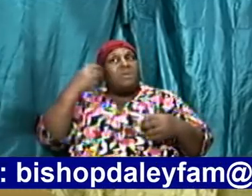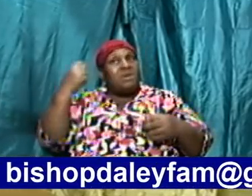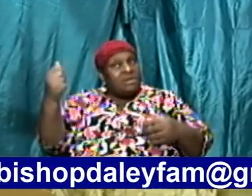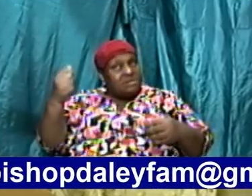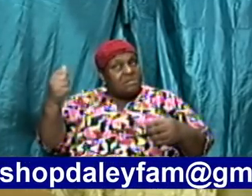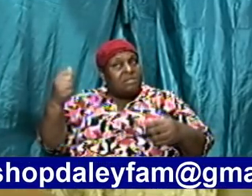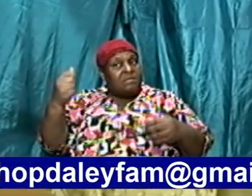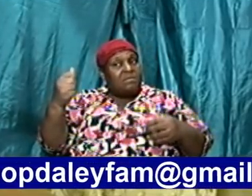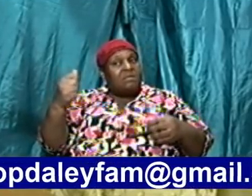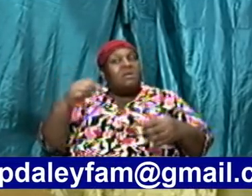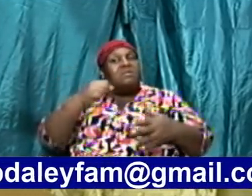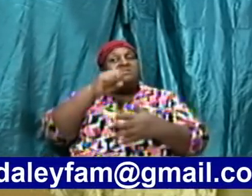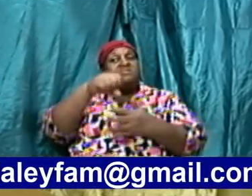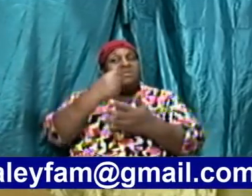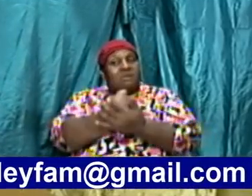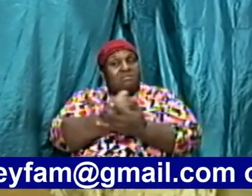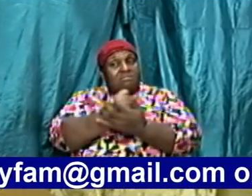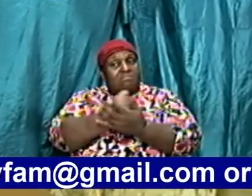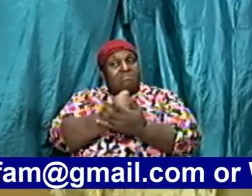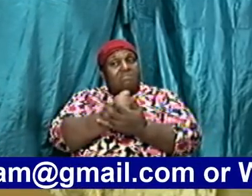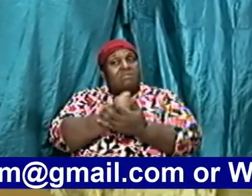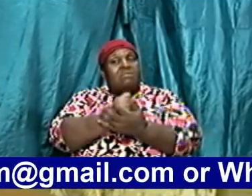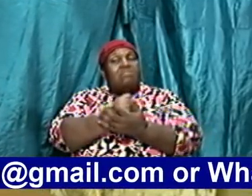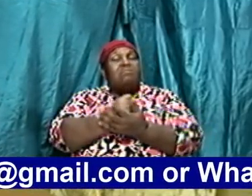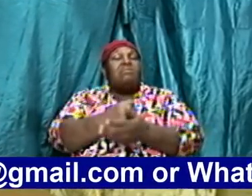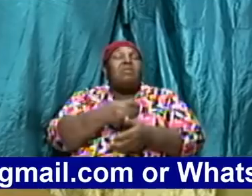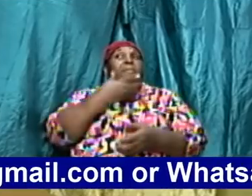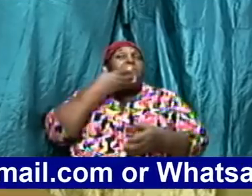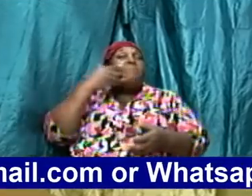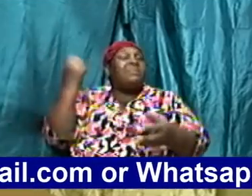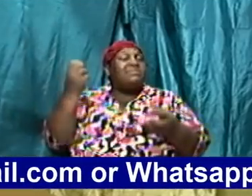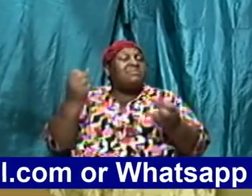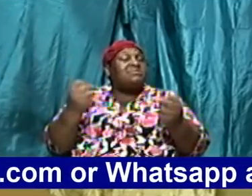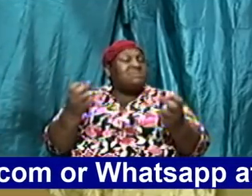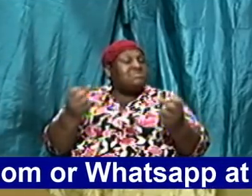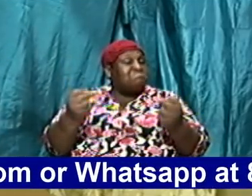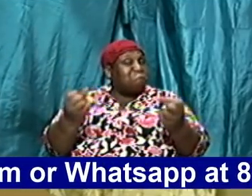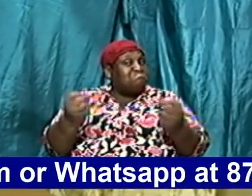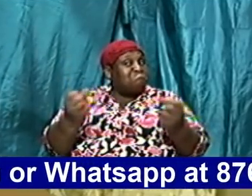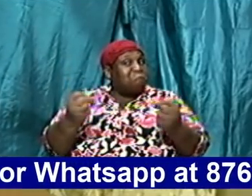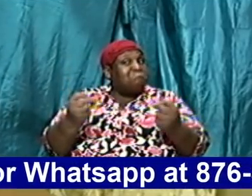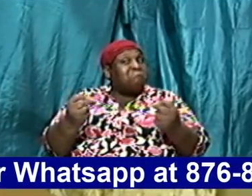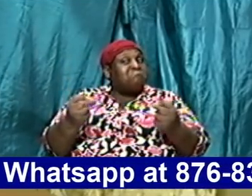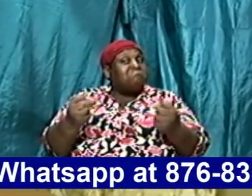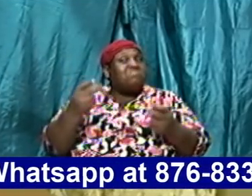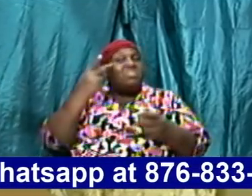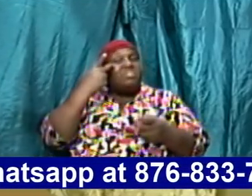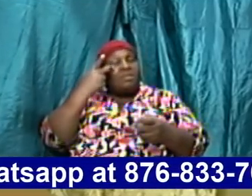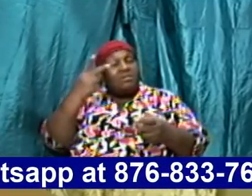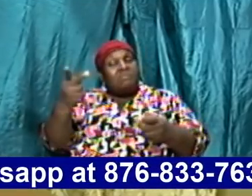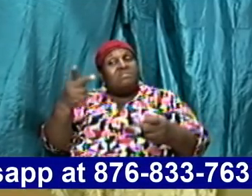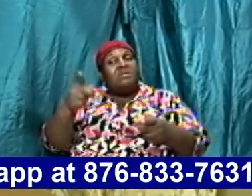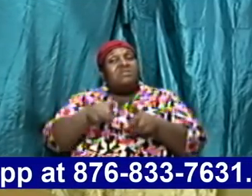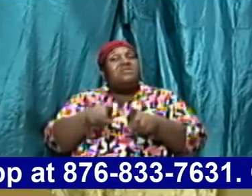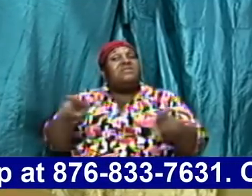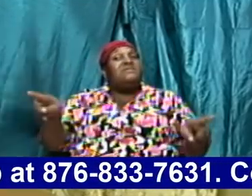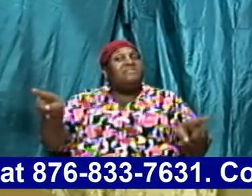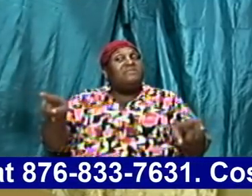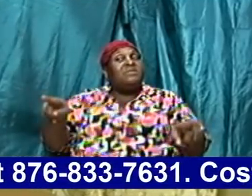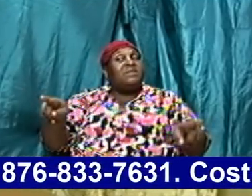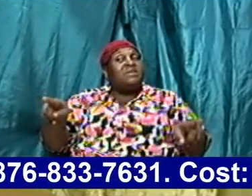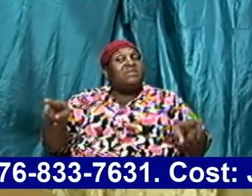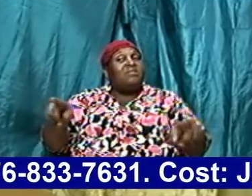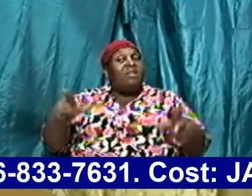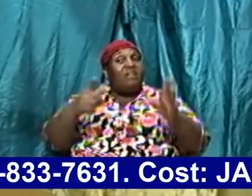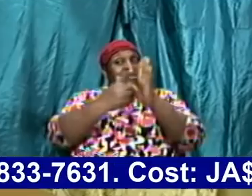seal. A better sign. We look at the different types of laws that exist. We look at the